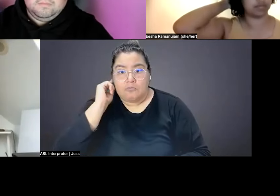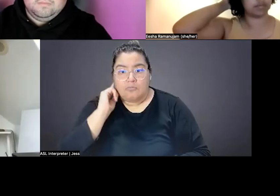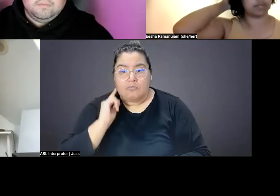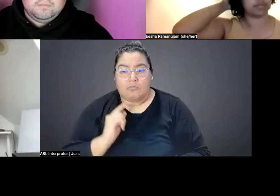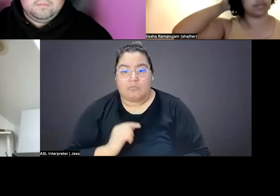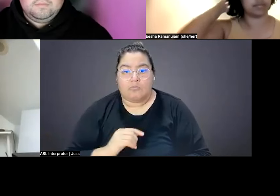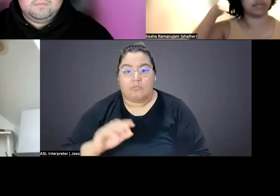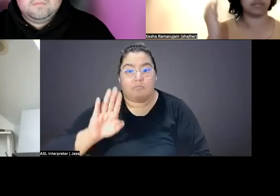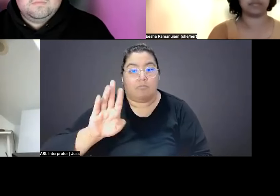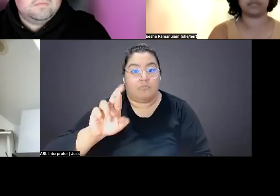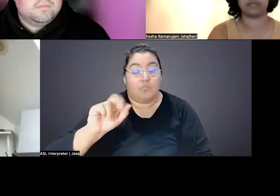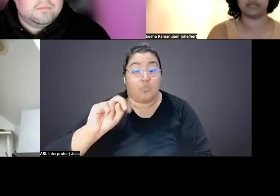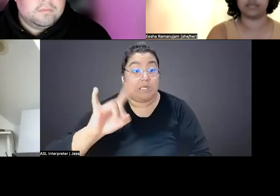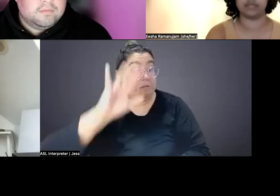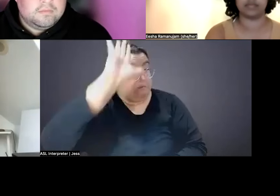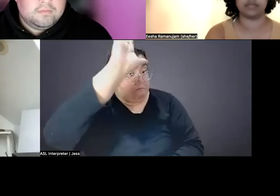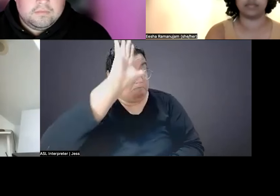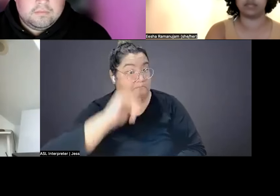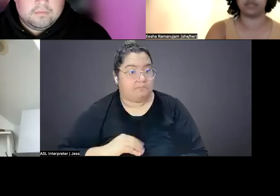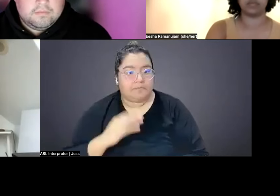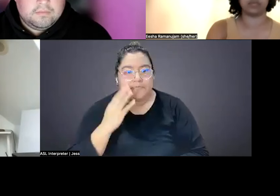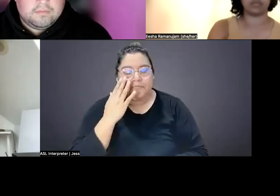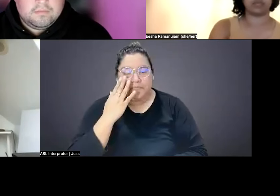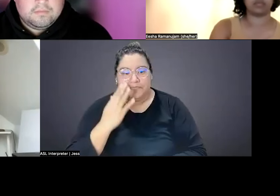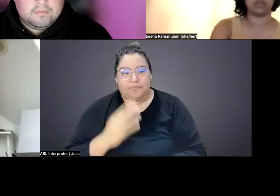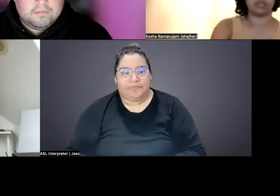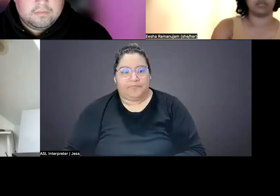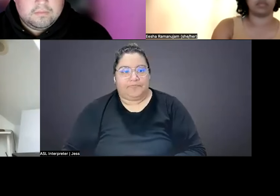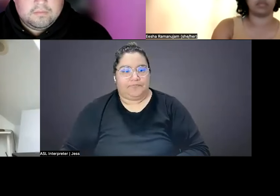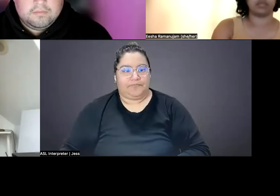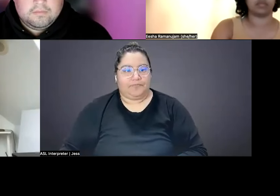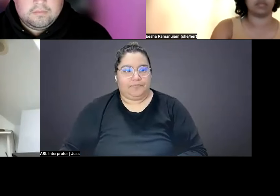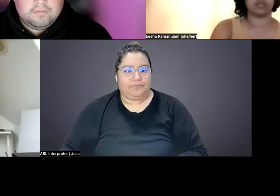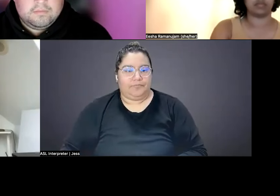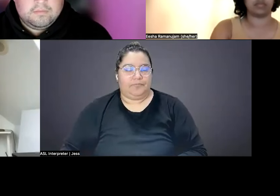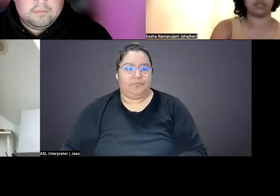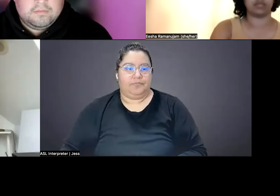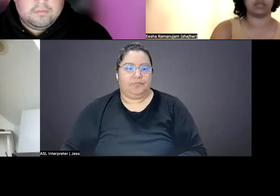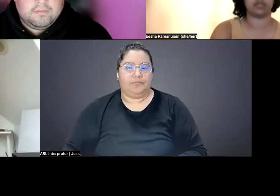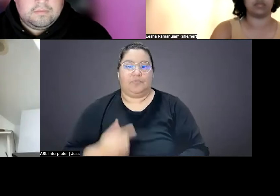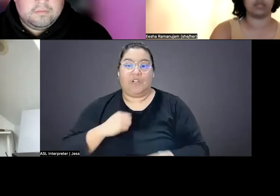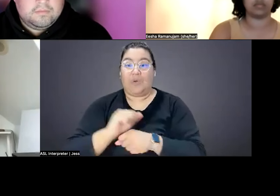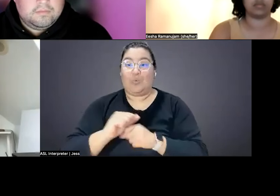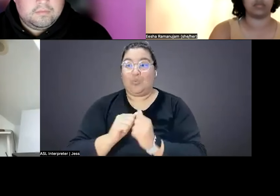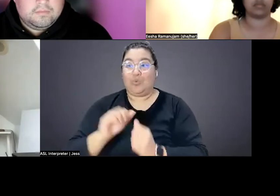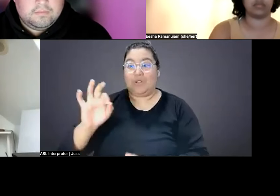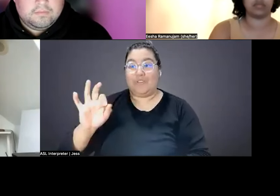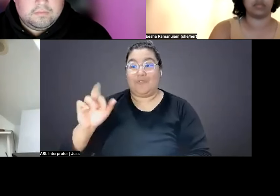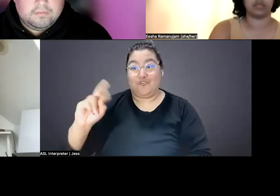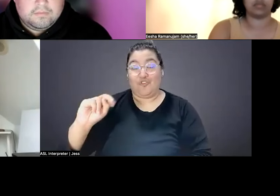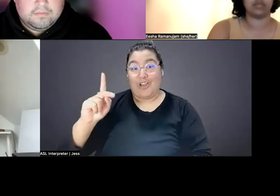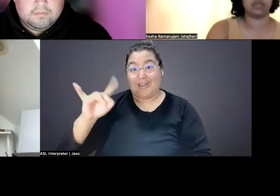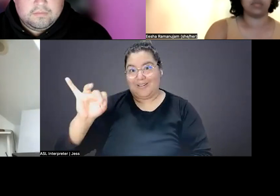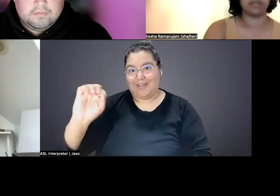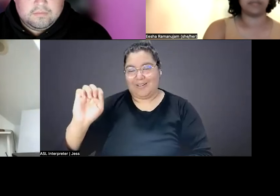I can jump in there. So I worked with Frankie, as mentioned earlier, and